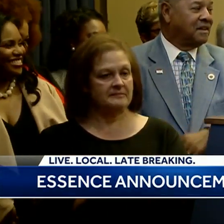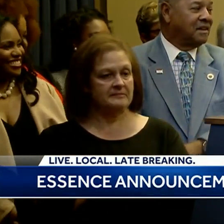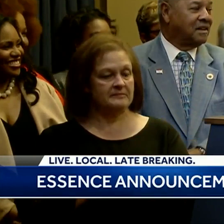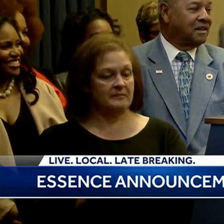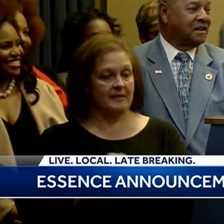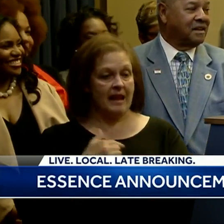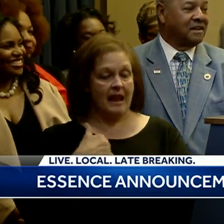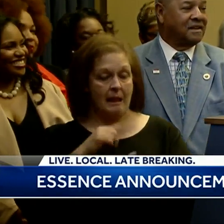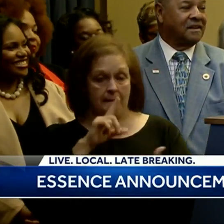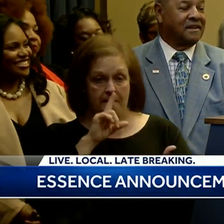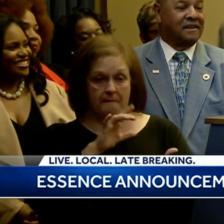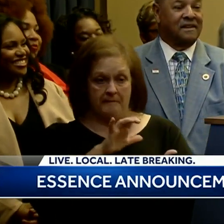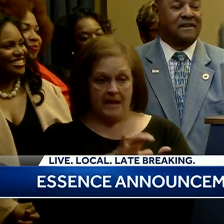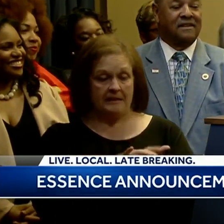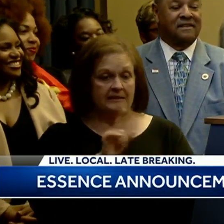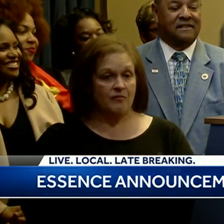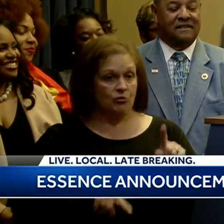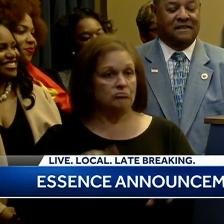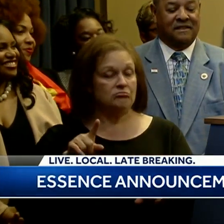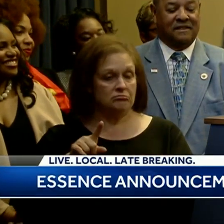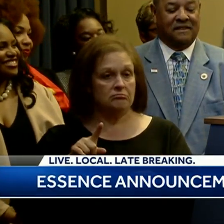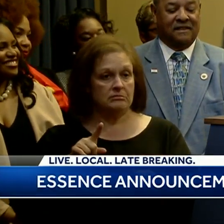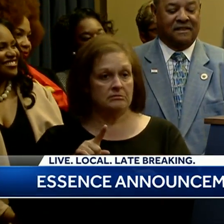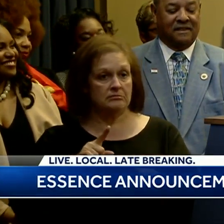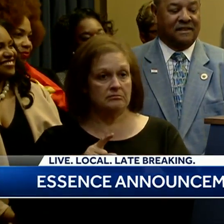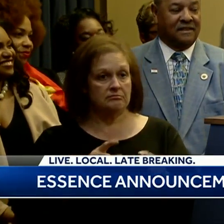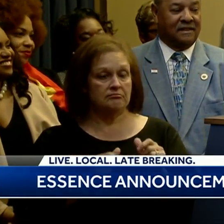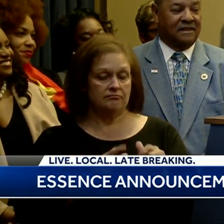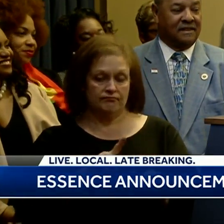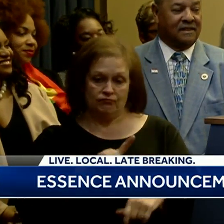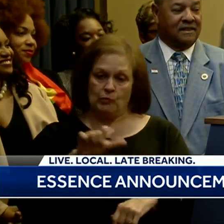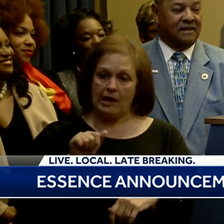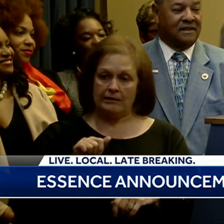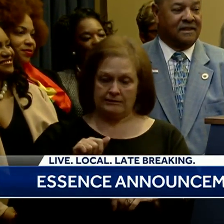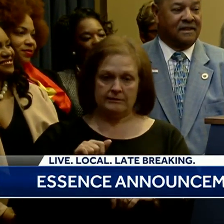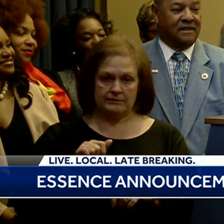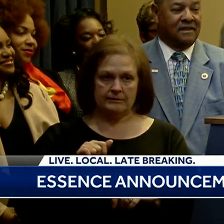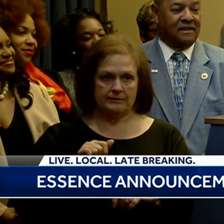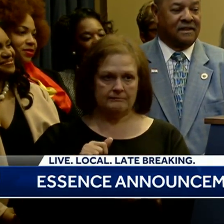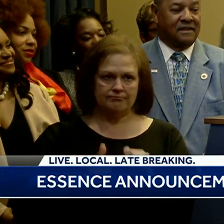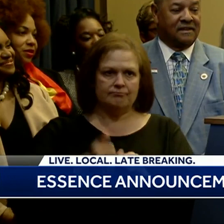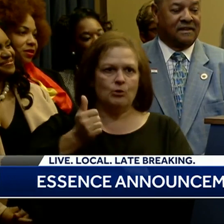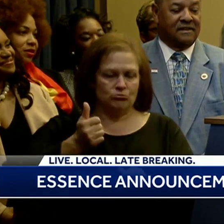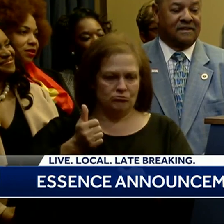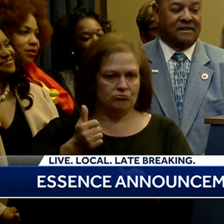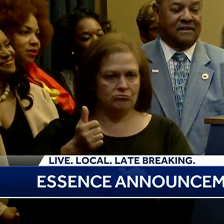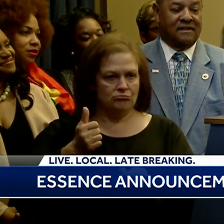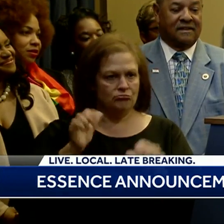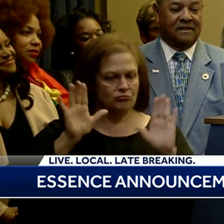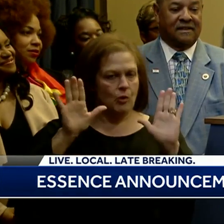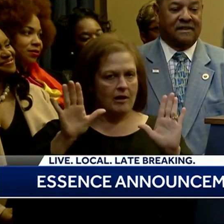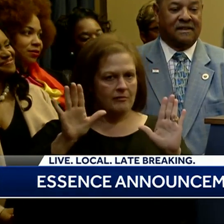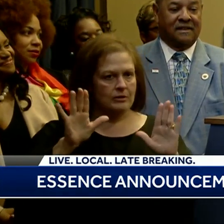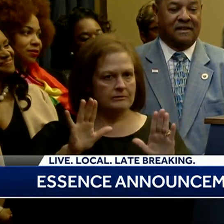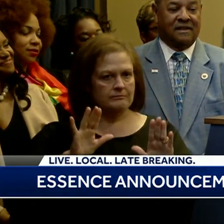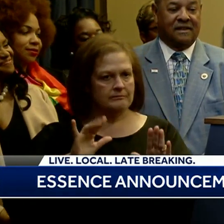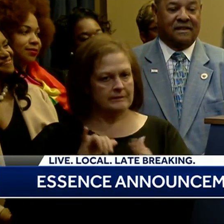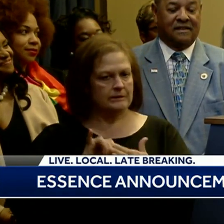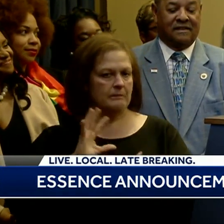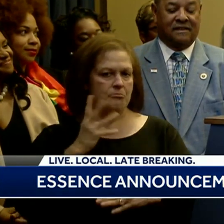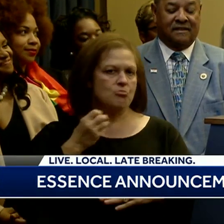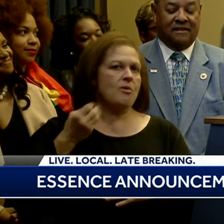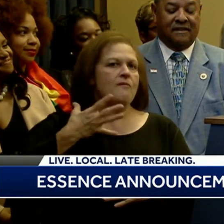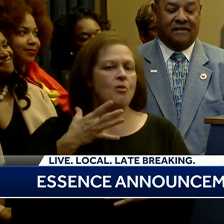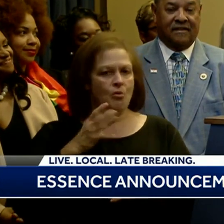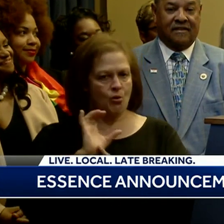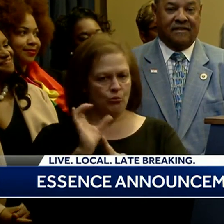You know, I believe that diversity is one of Louisiana's greatest strengths, and I'm proud to serve a state made up of so many rich and beautiful cultures. We